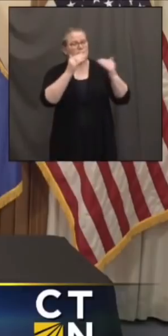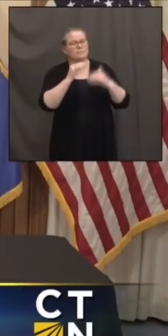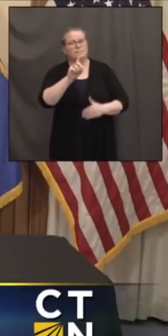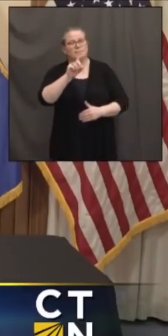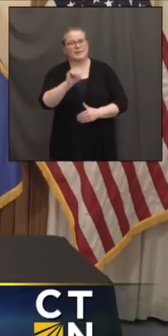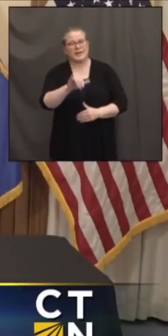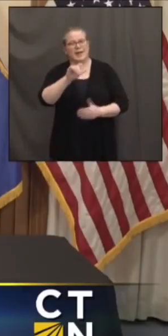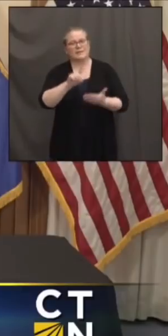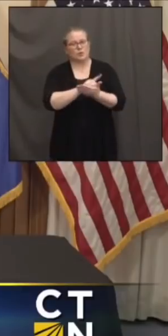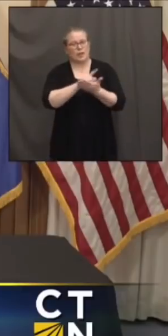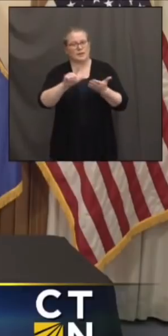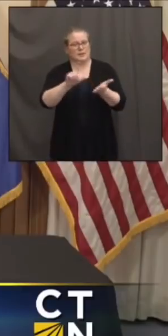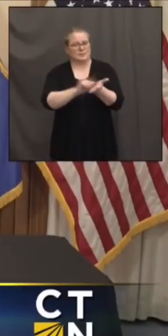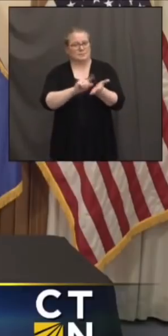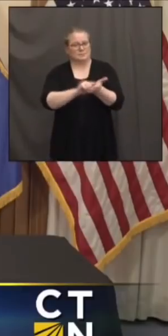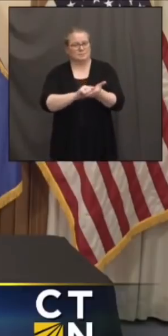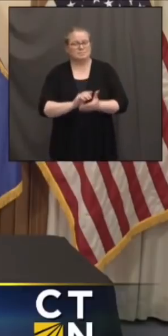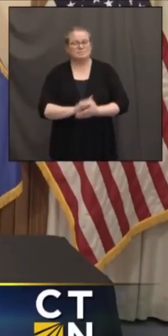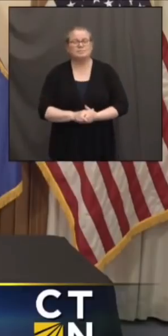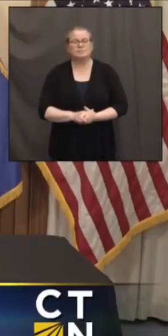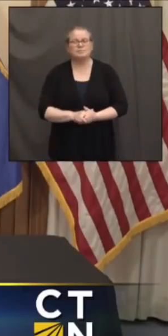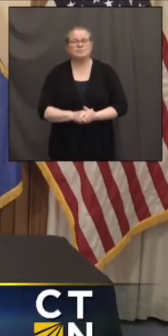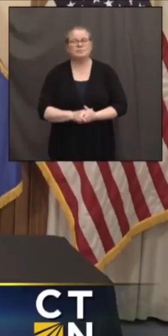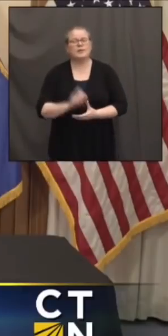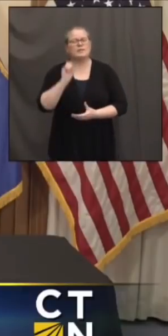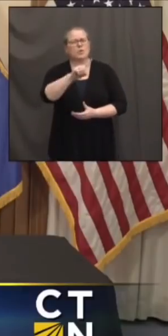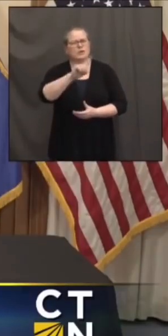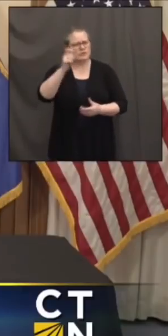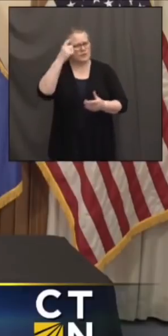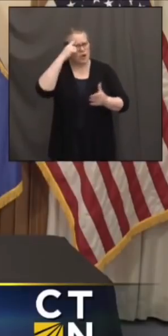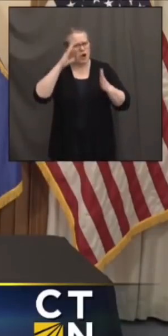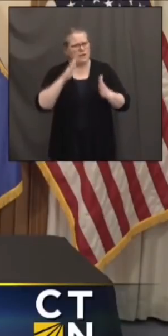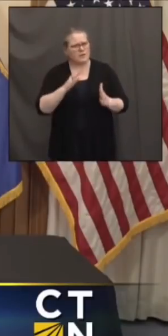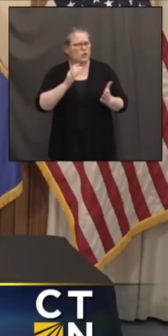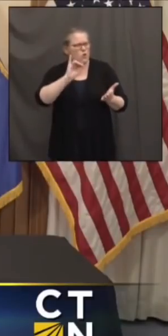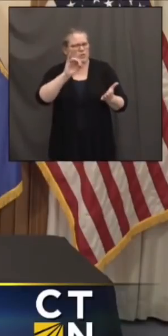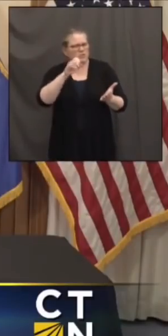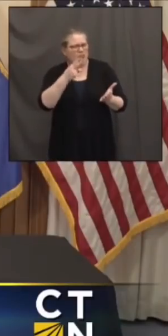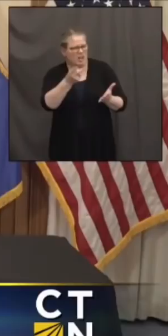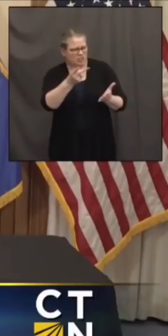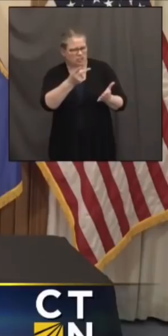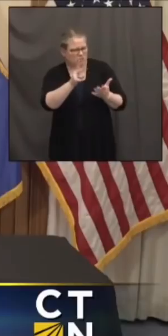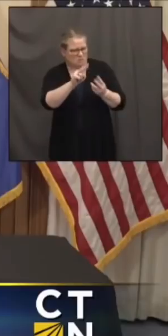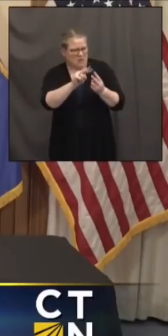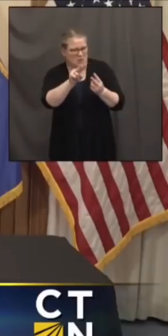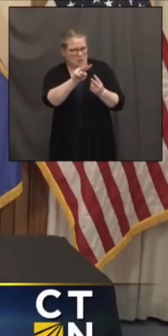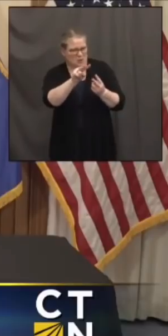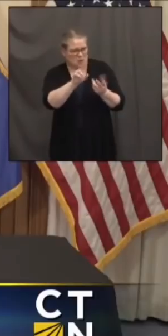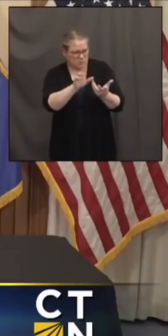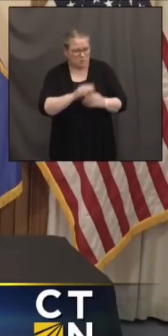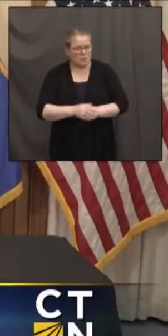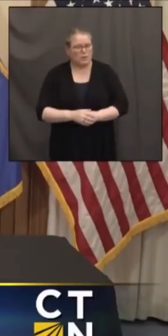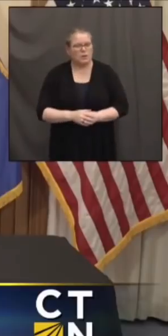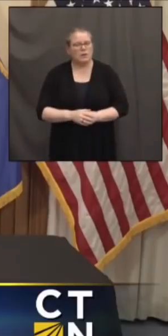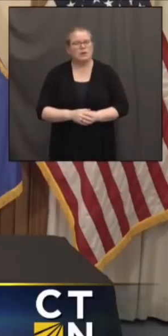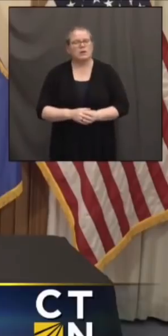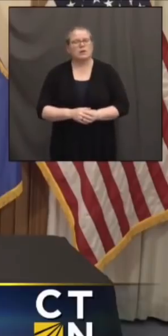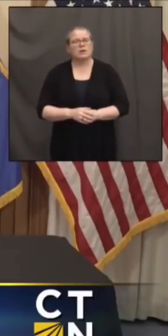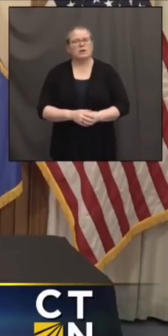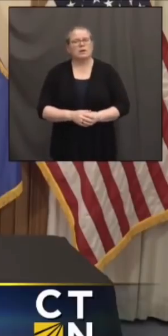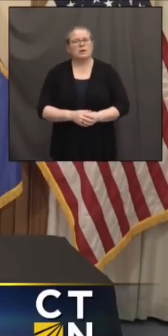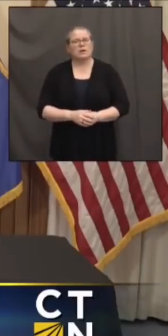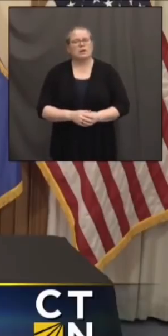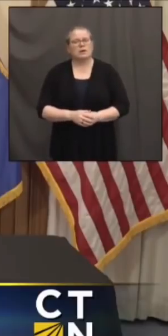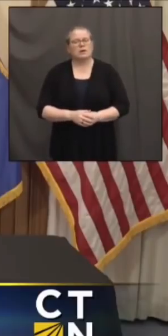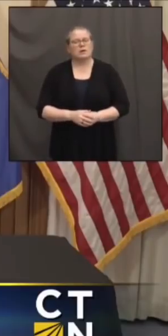Hi, everyone. This is for the governor, for Josh. Can you give an update on how the priority vaccination efforts